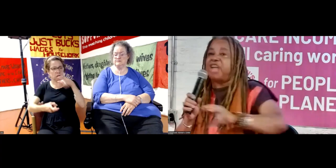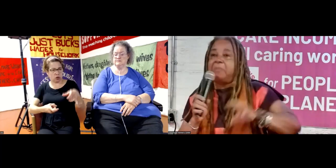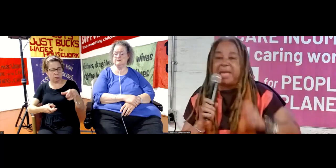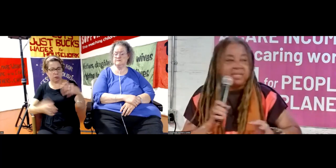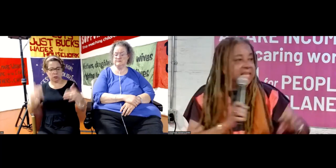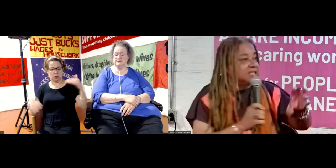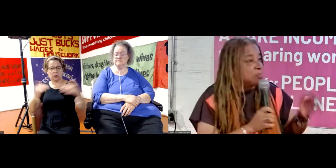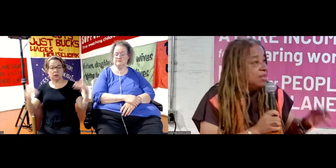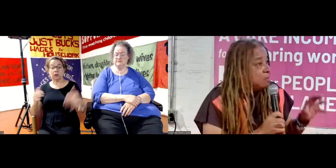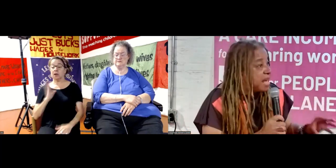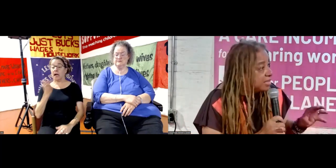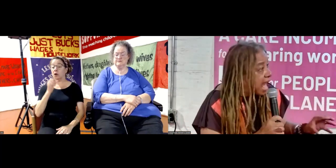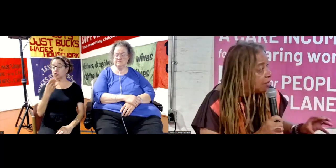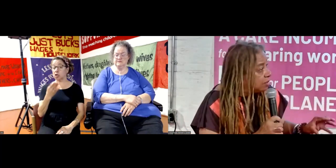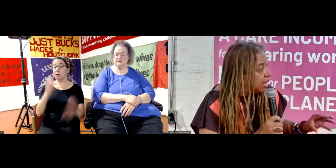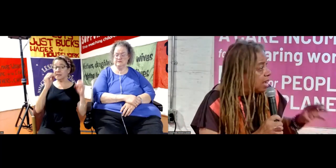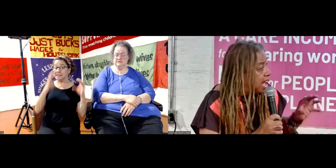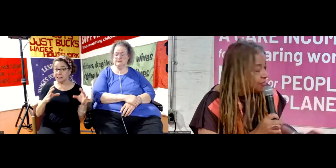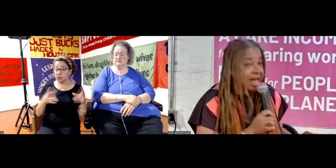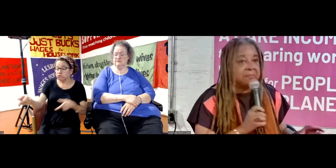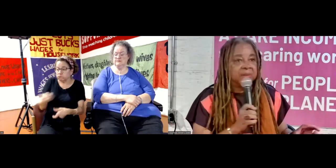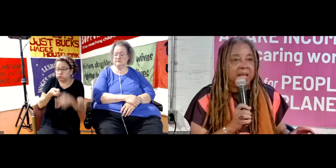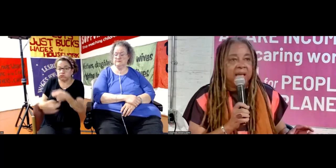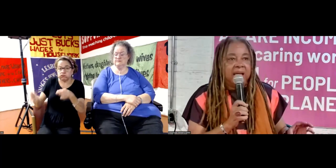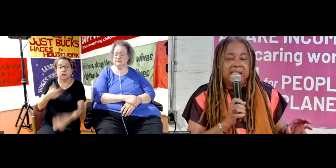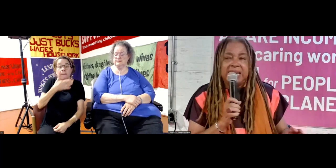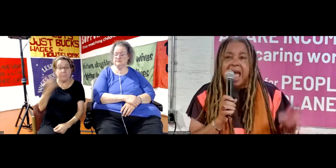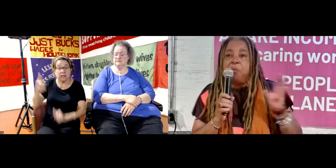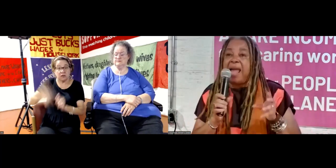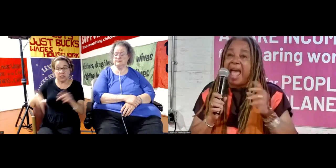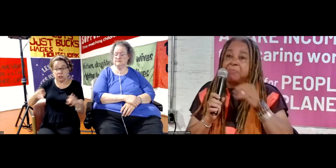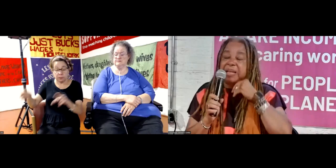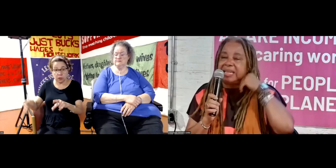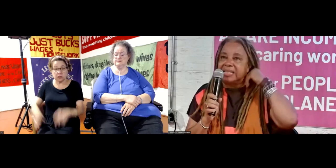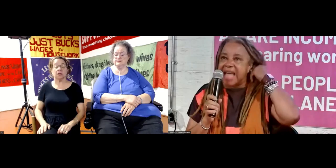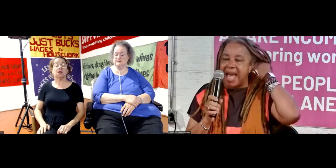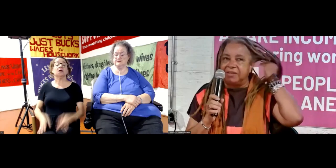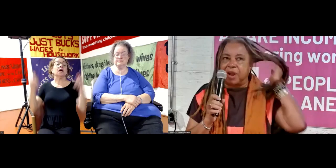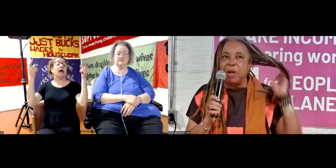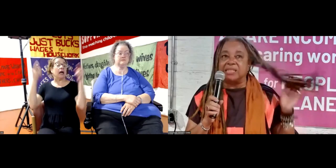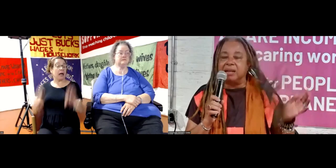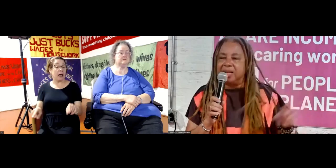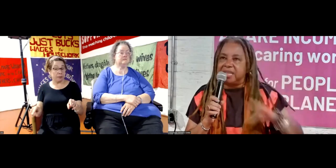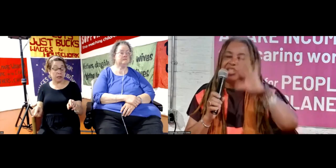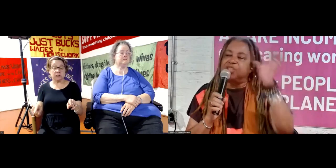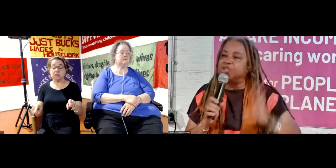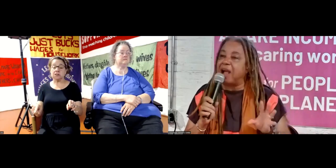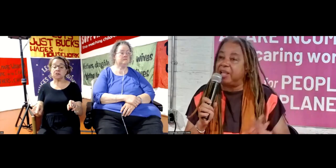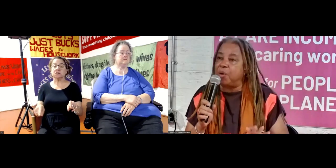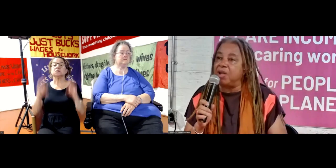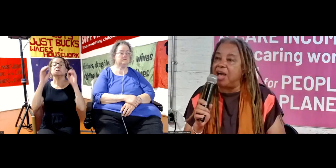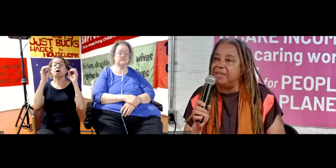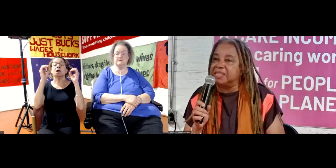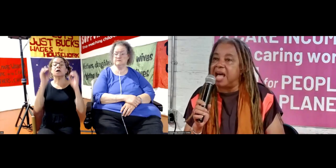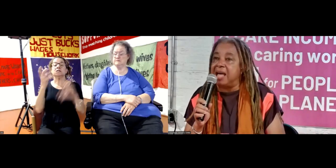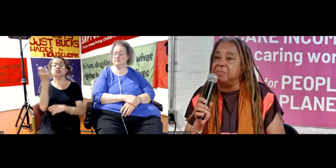our job is to bring the best out of them. Now, what happened is that there was a teacher's strike